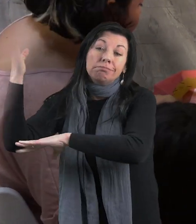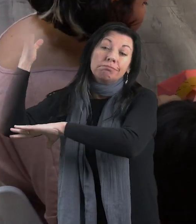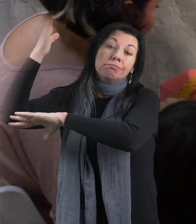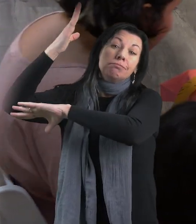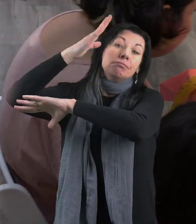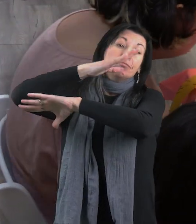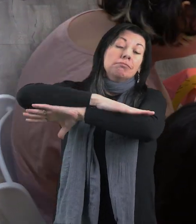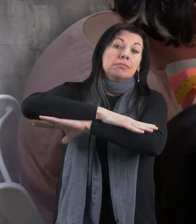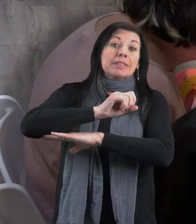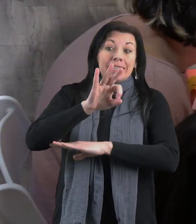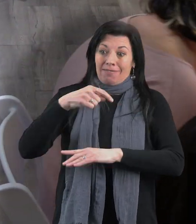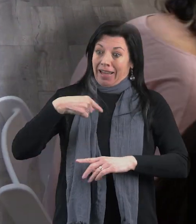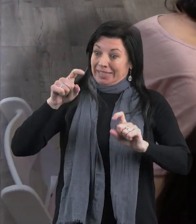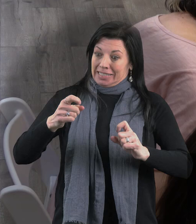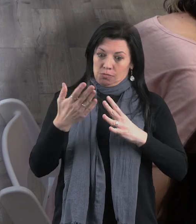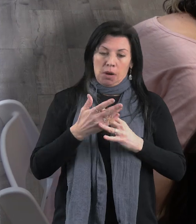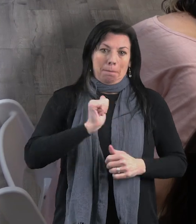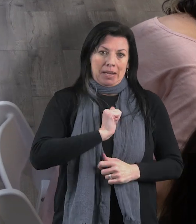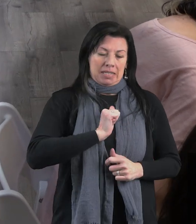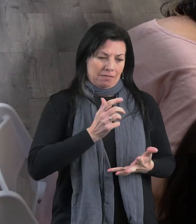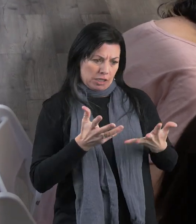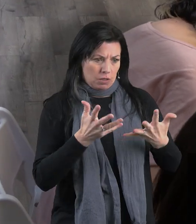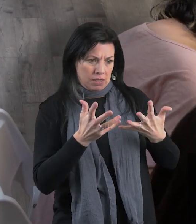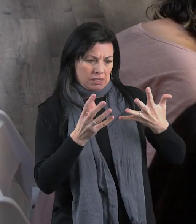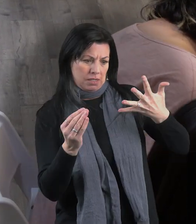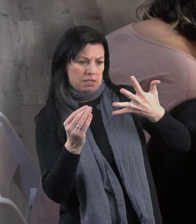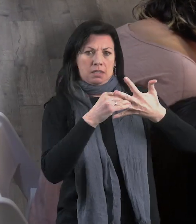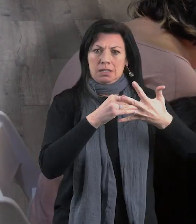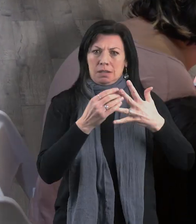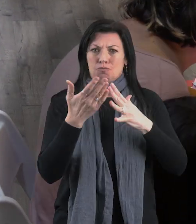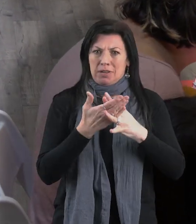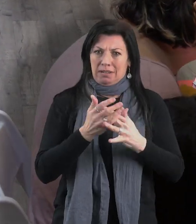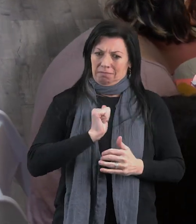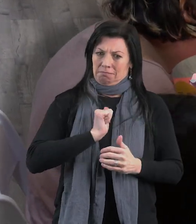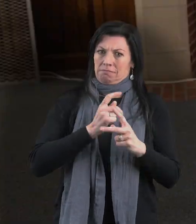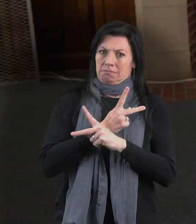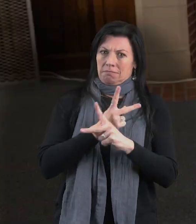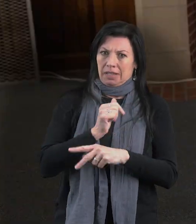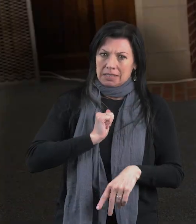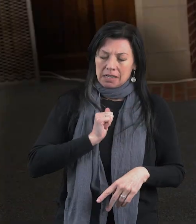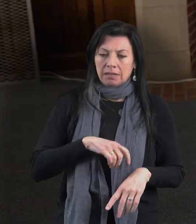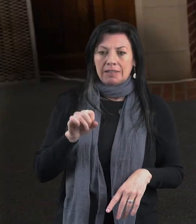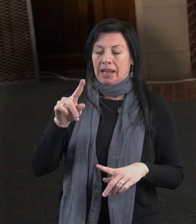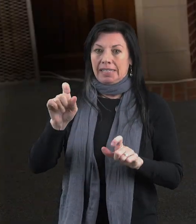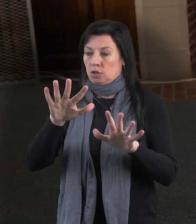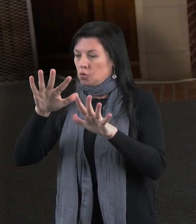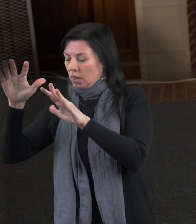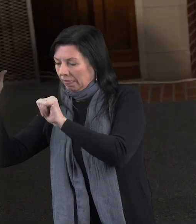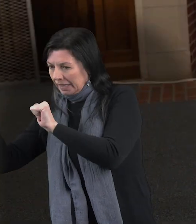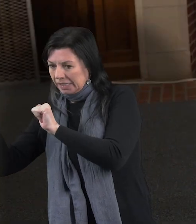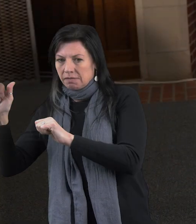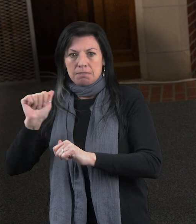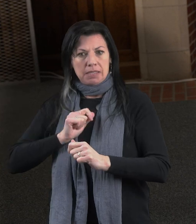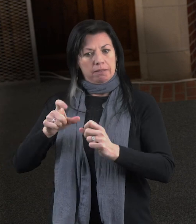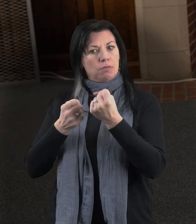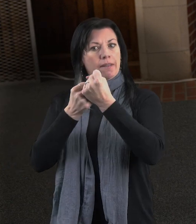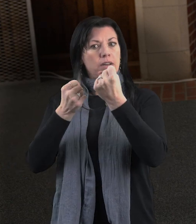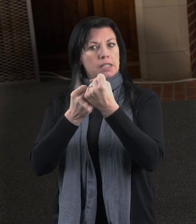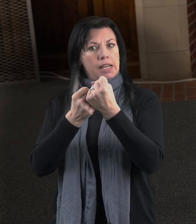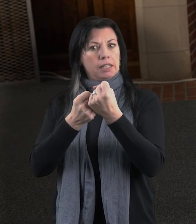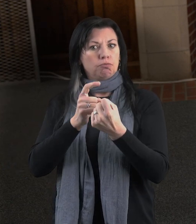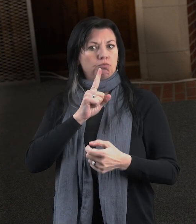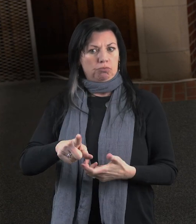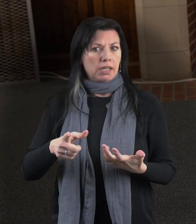all day. If I needed a break, I had to work it into the schedule. If I needed to leave, I had